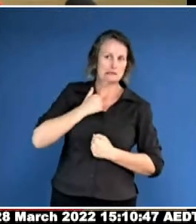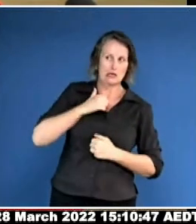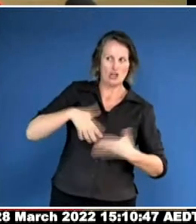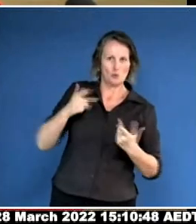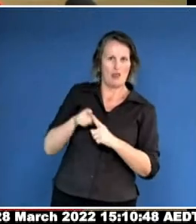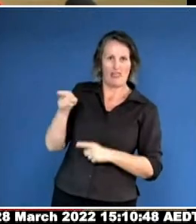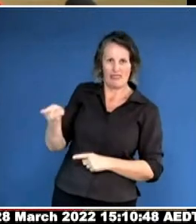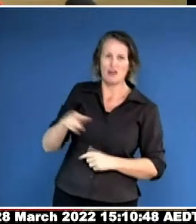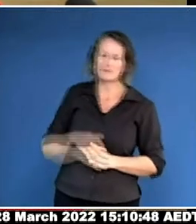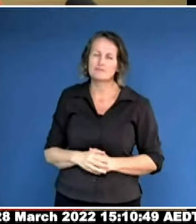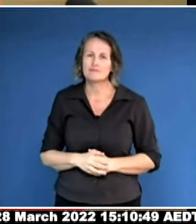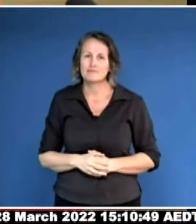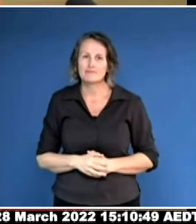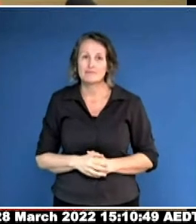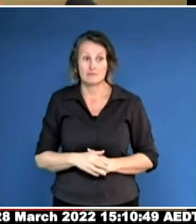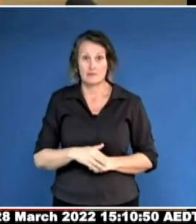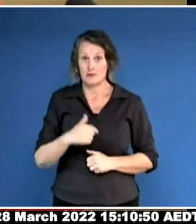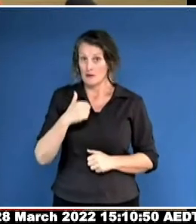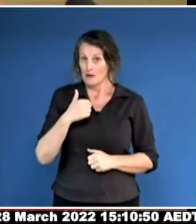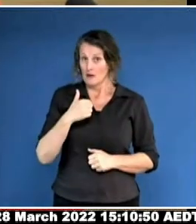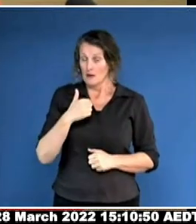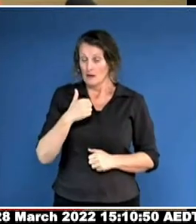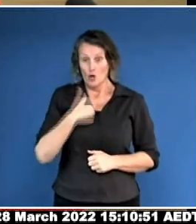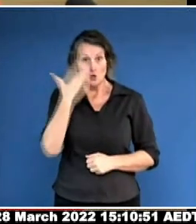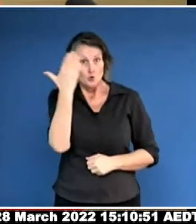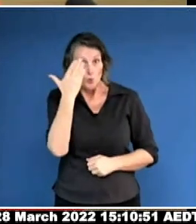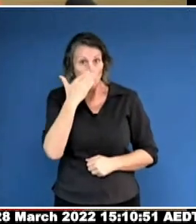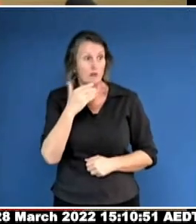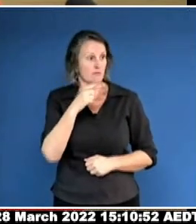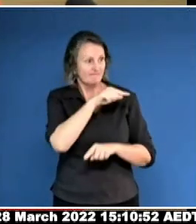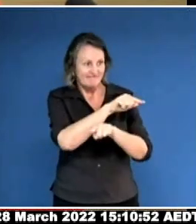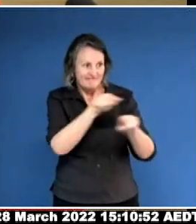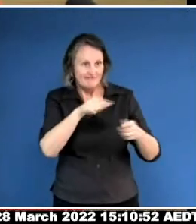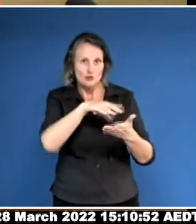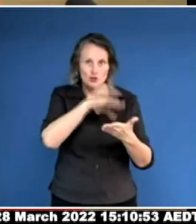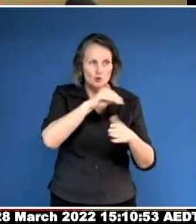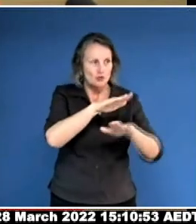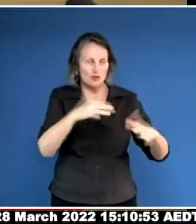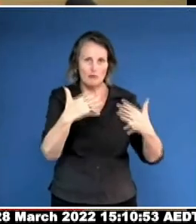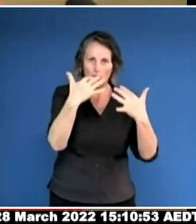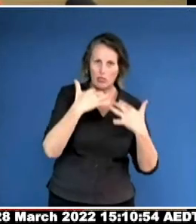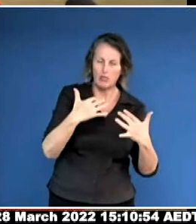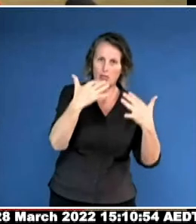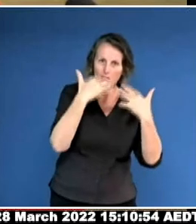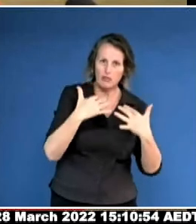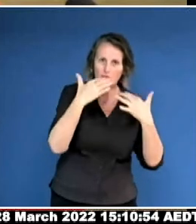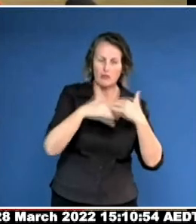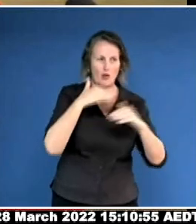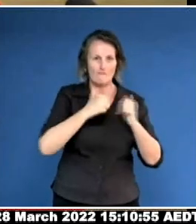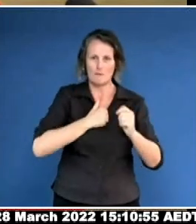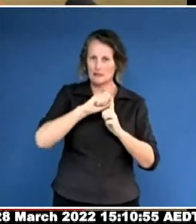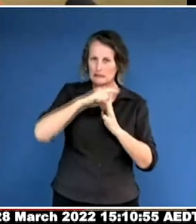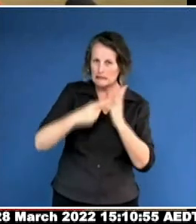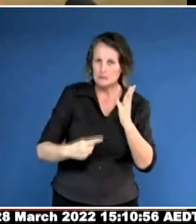lot of bullying at school about having a disability, about the way that I walked and what was happening to me. I developed a lot